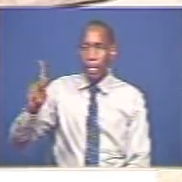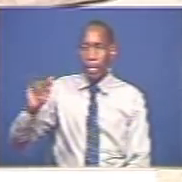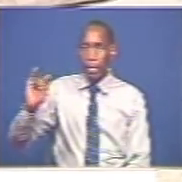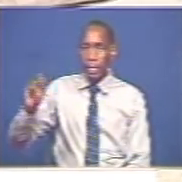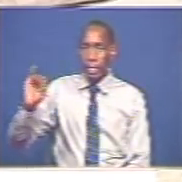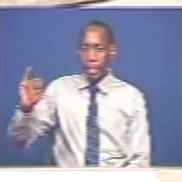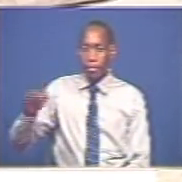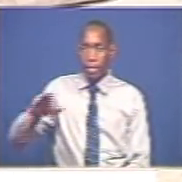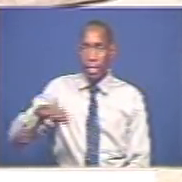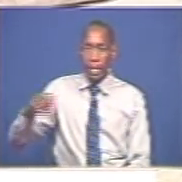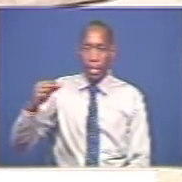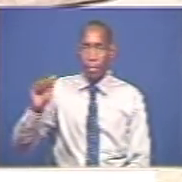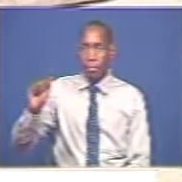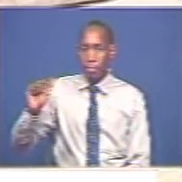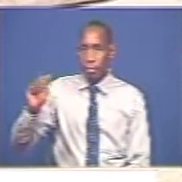Gatanga? Yes.